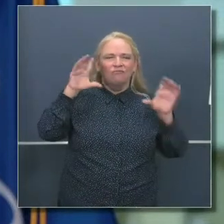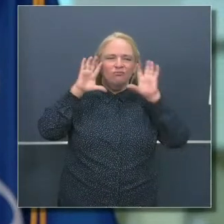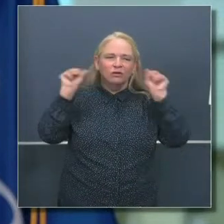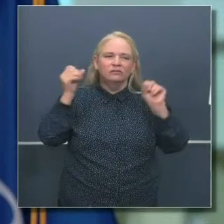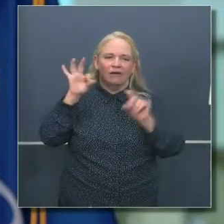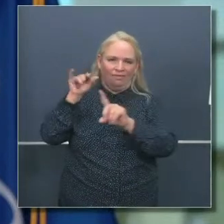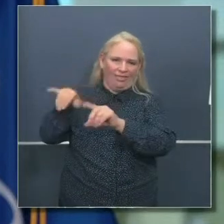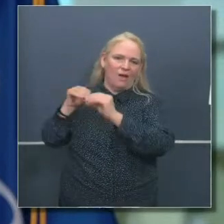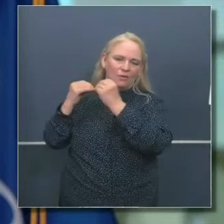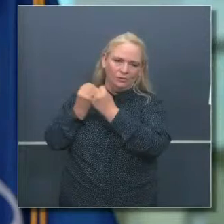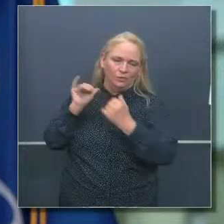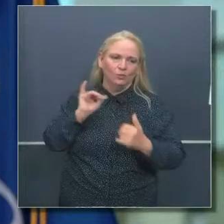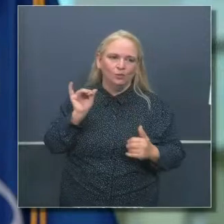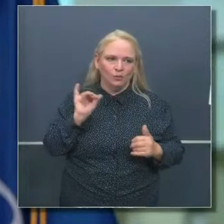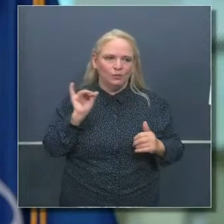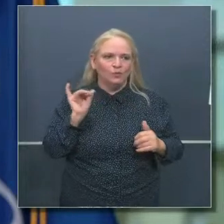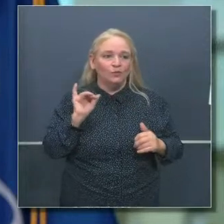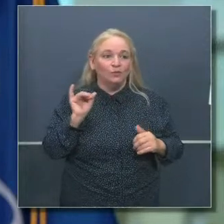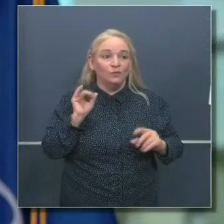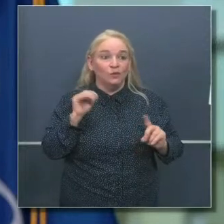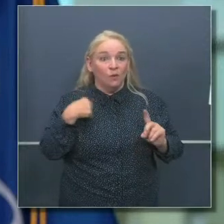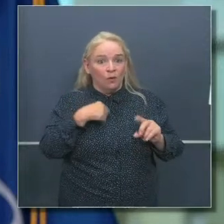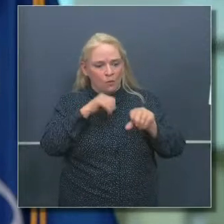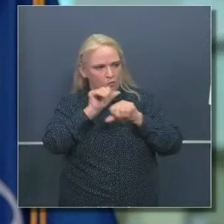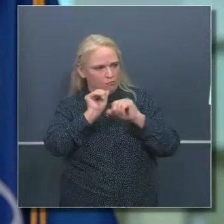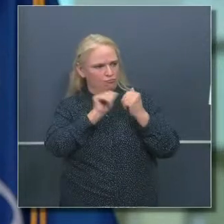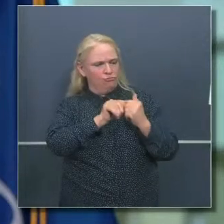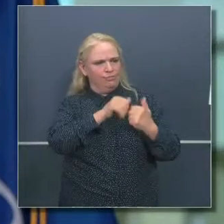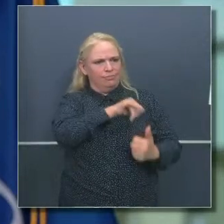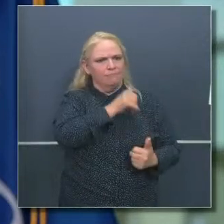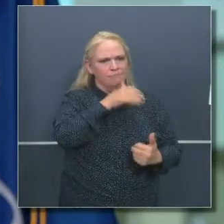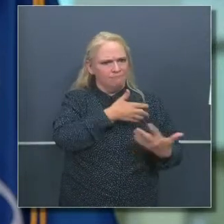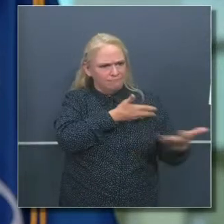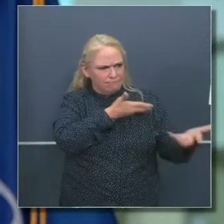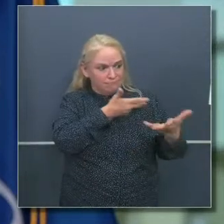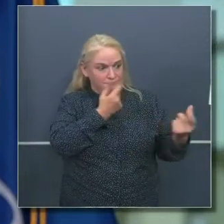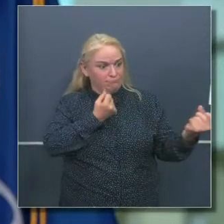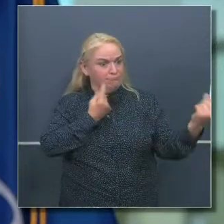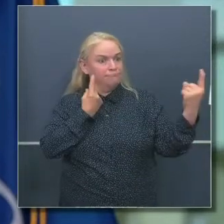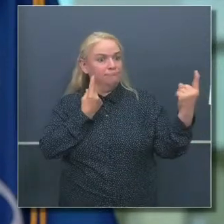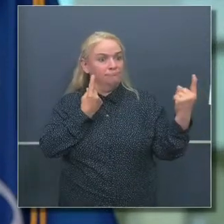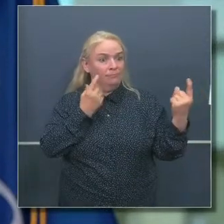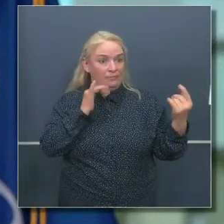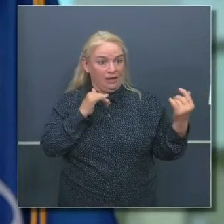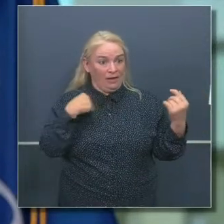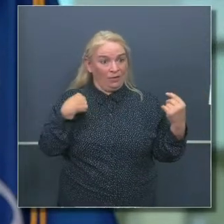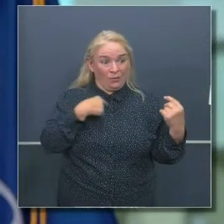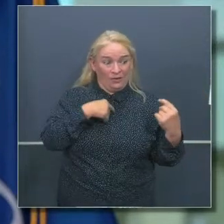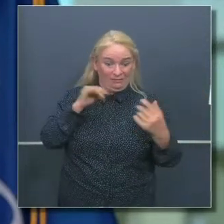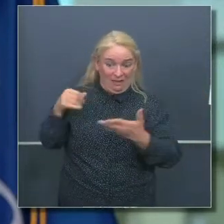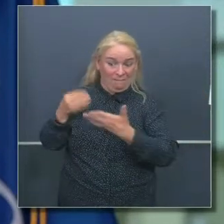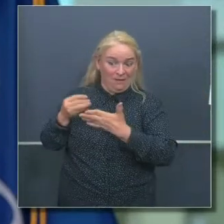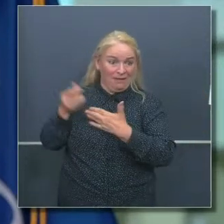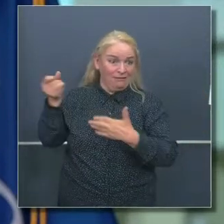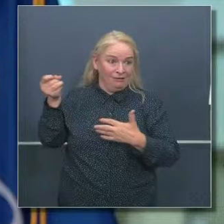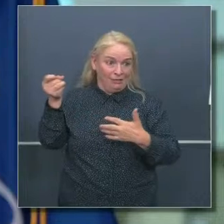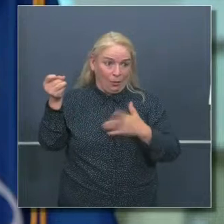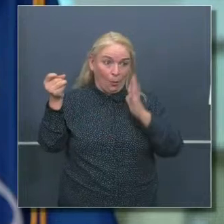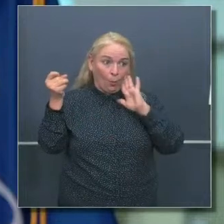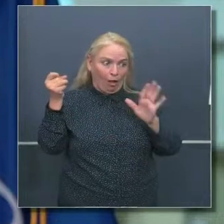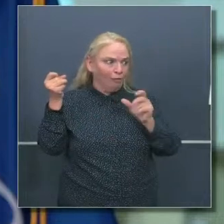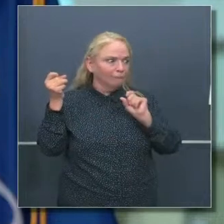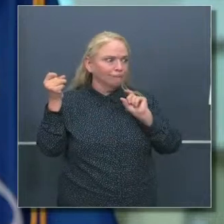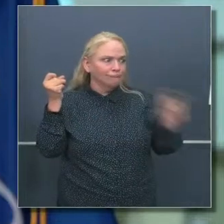to make sure that we are working together and that we're eye to eye in terms of how the contingency plan may work. She